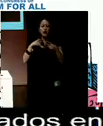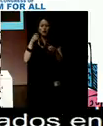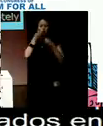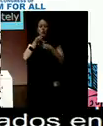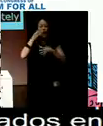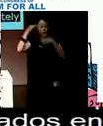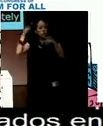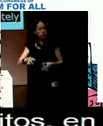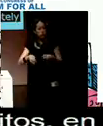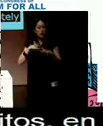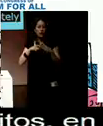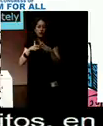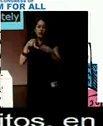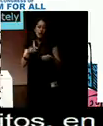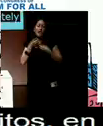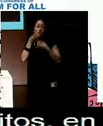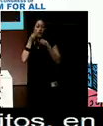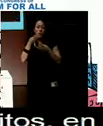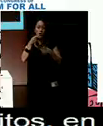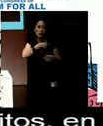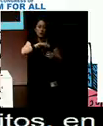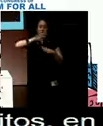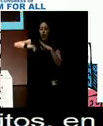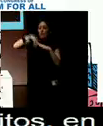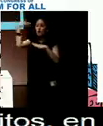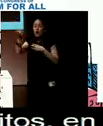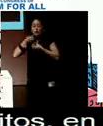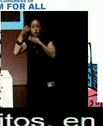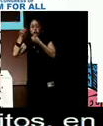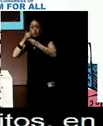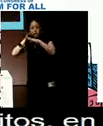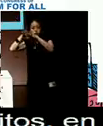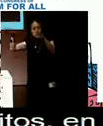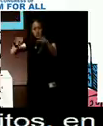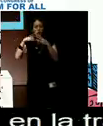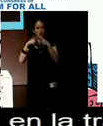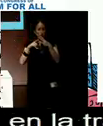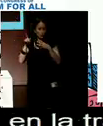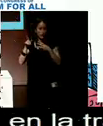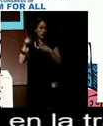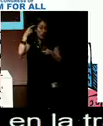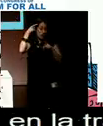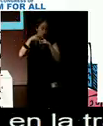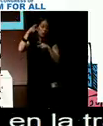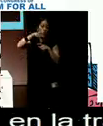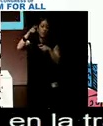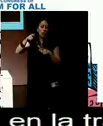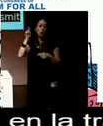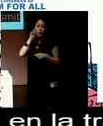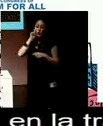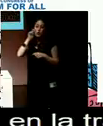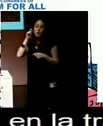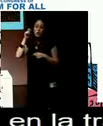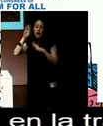equal to transmit true information in an international level to international markets so